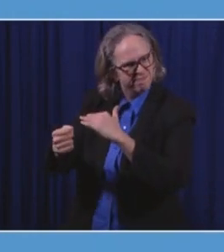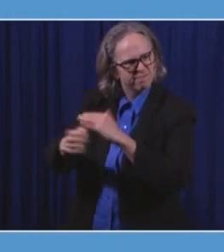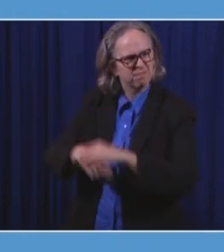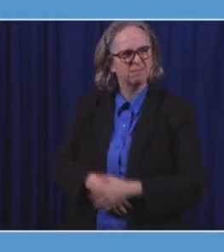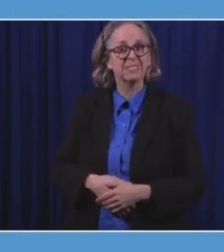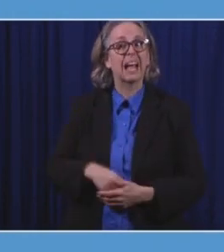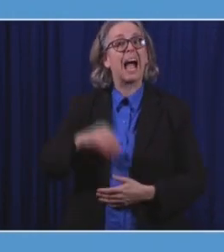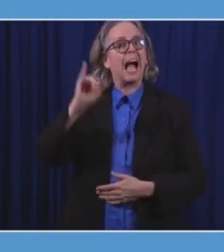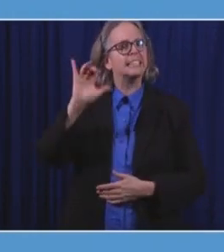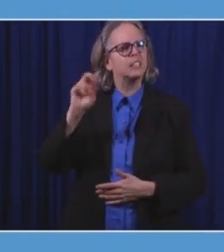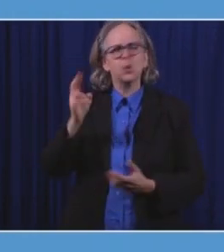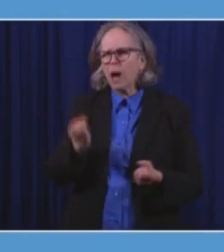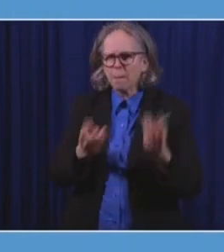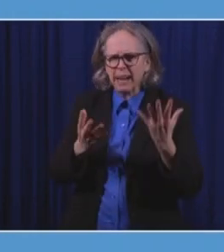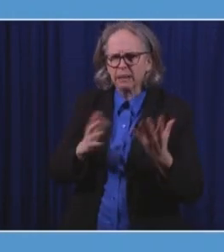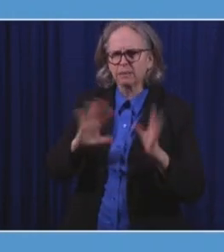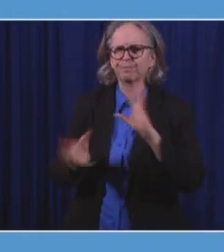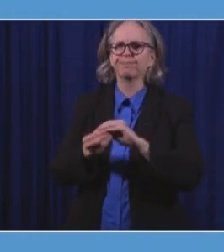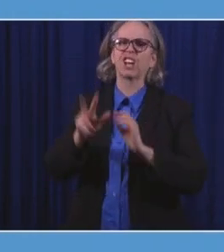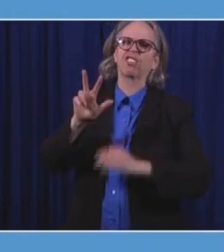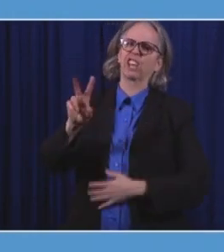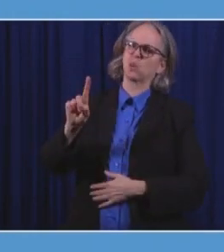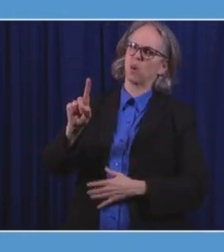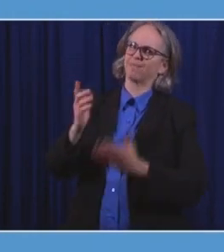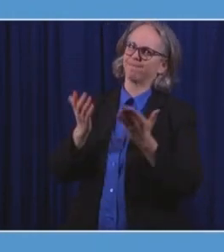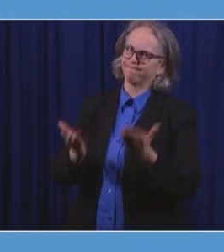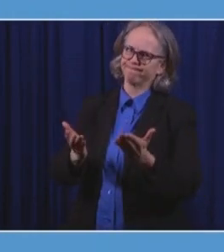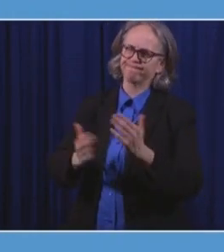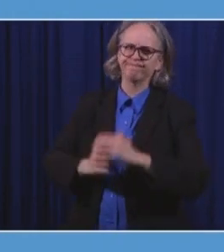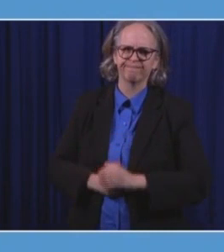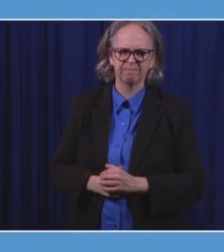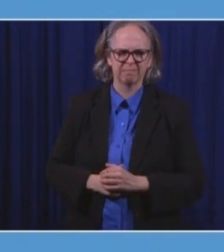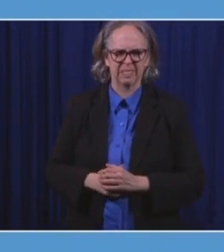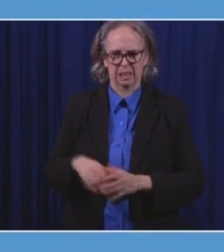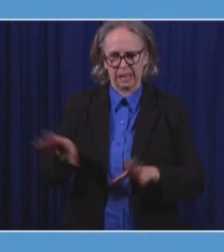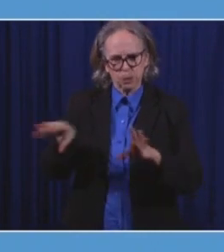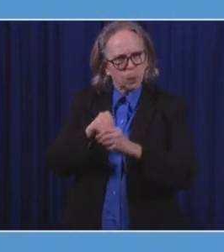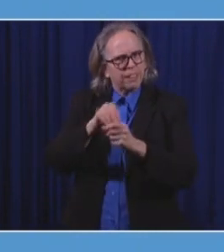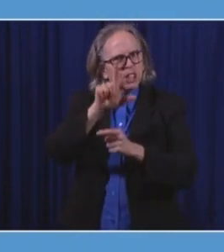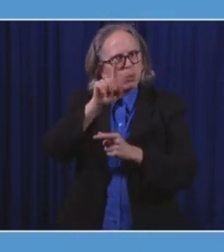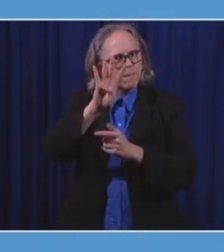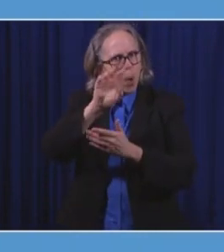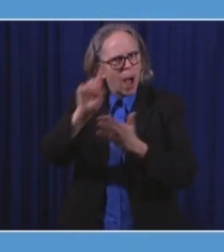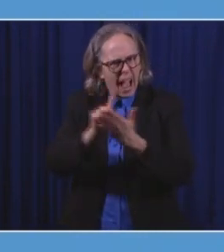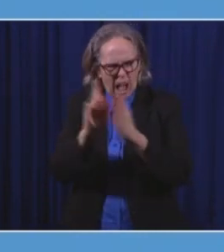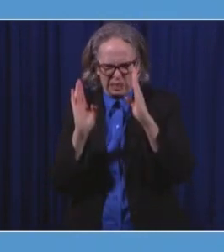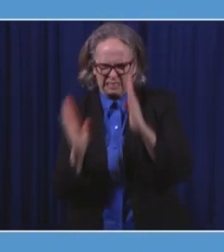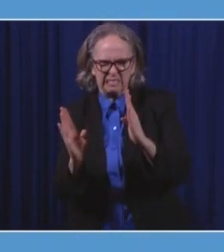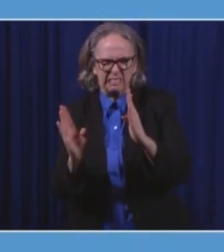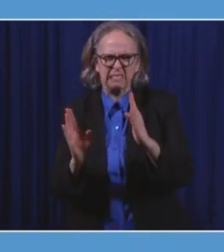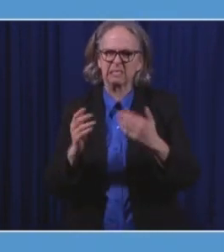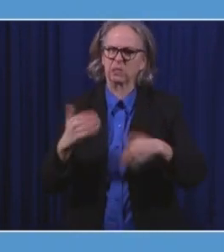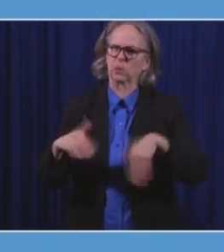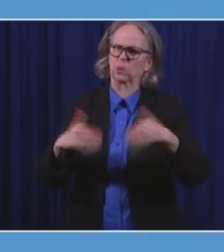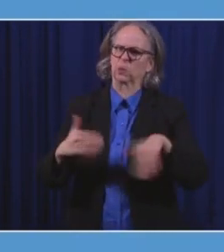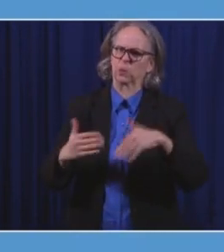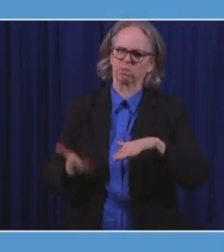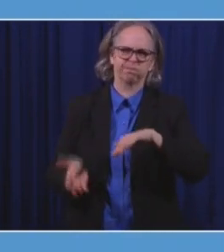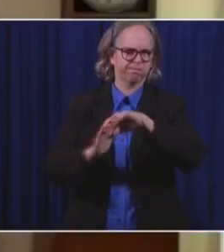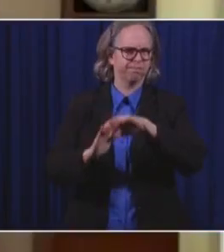ICU admissions reported during the past 24 hours. Let's go, Eric, to the